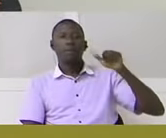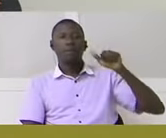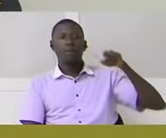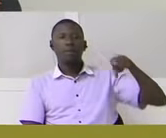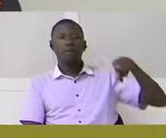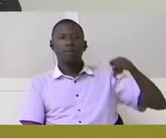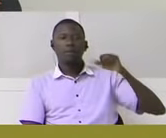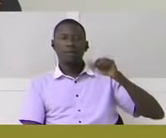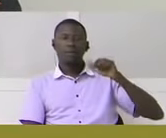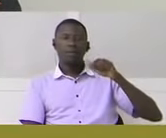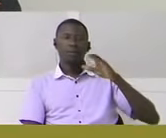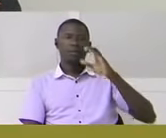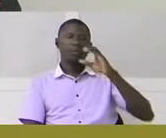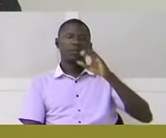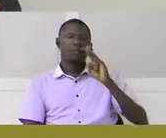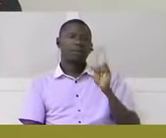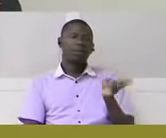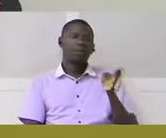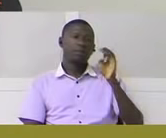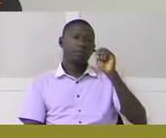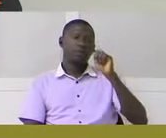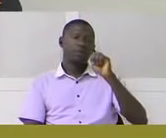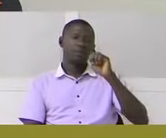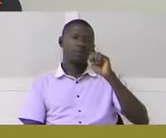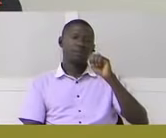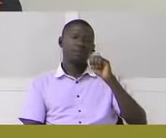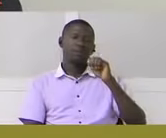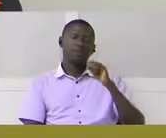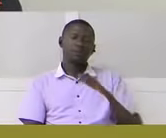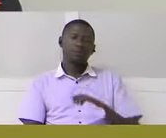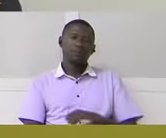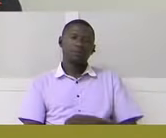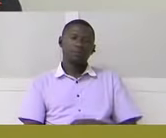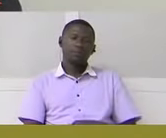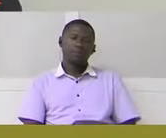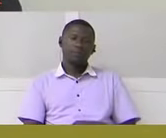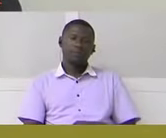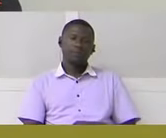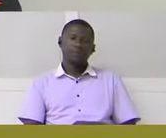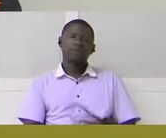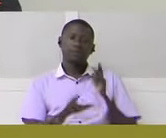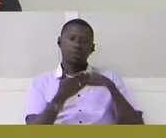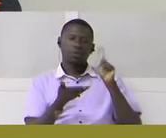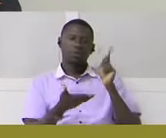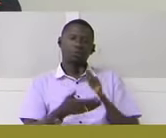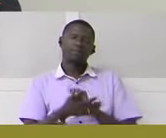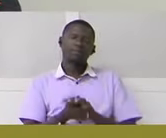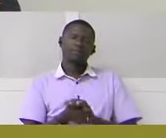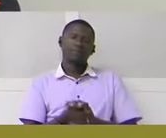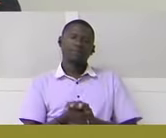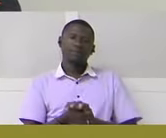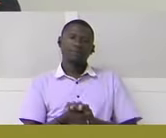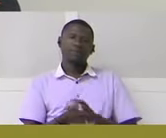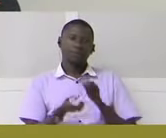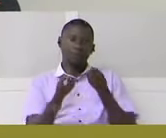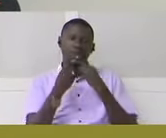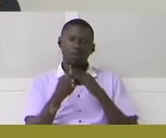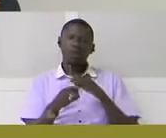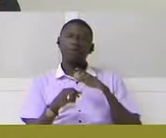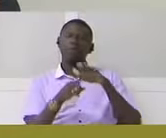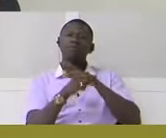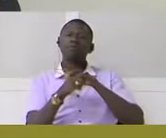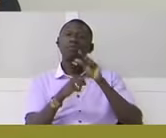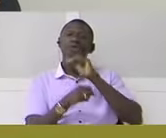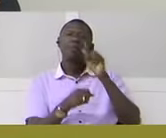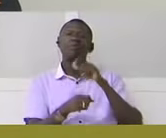accident for me along with Papa Chair. That's correct. Tonyala wodi. Tell us his full name and where the